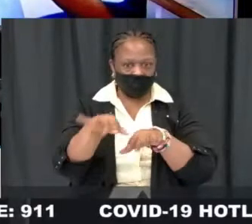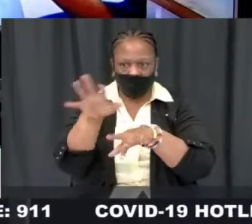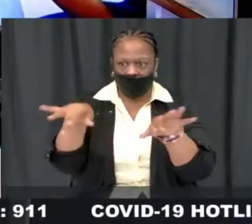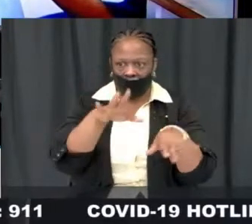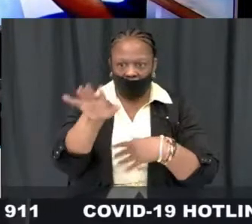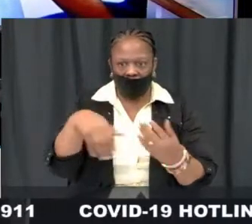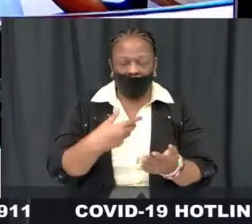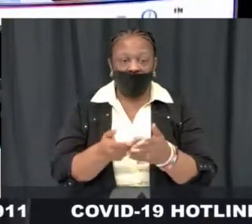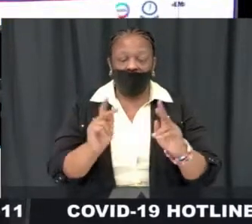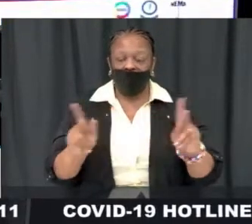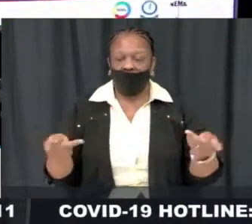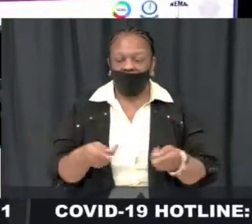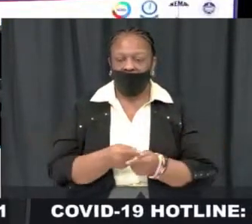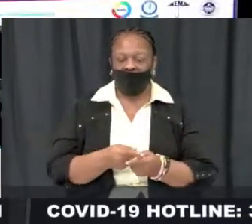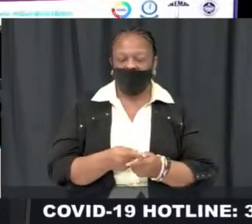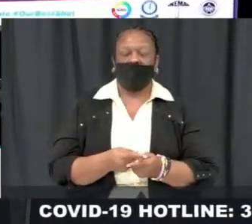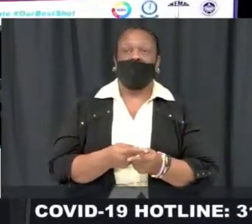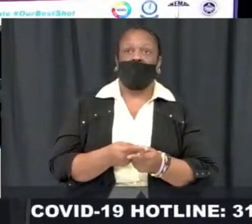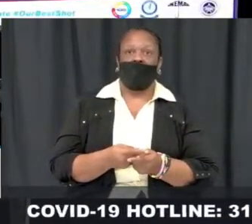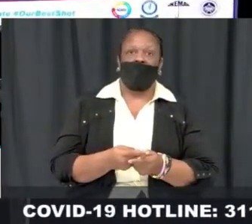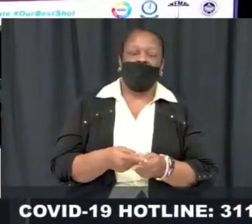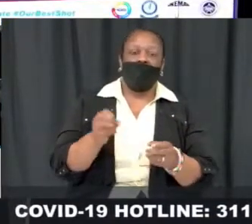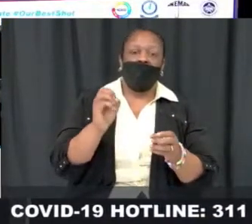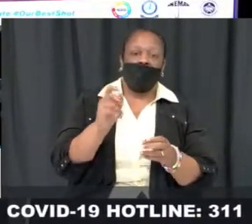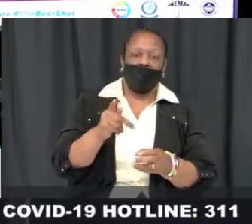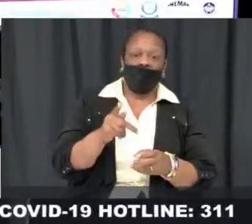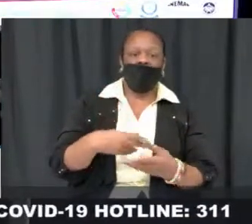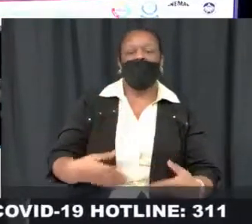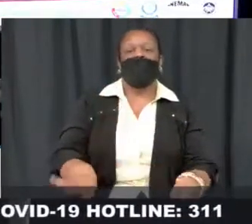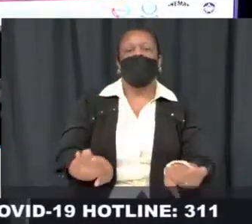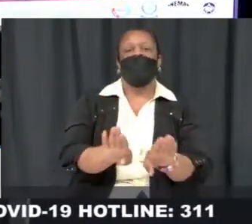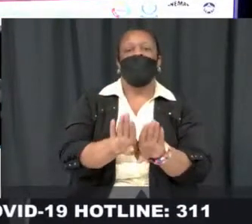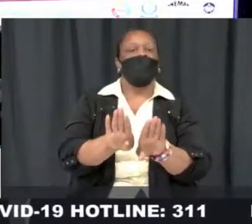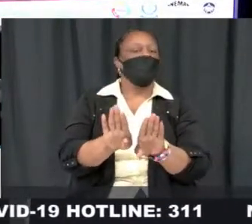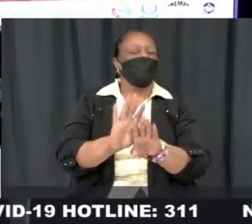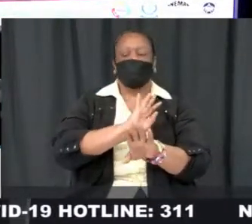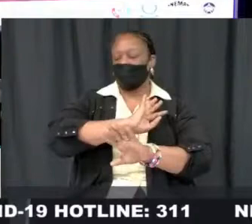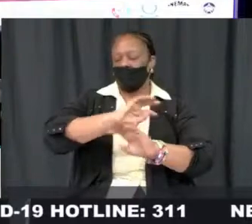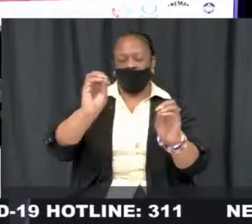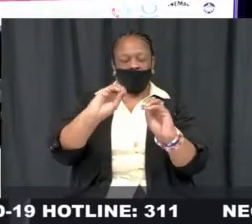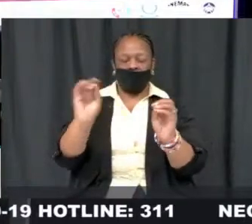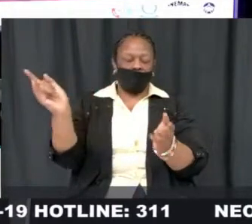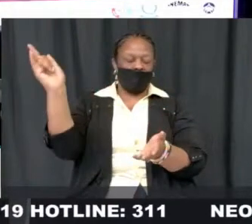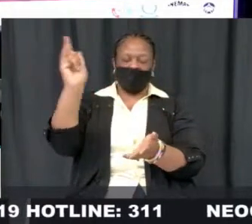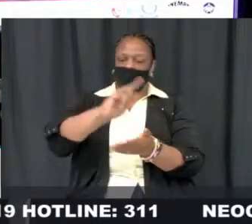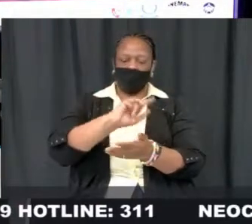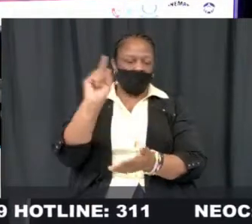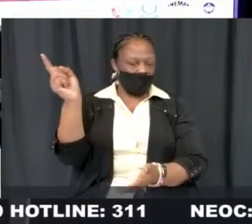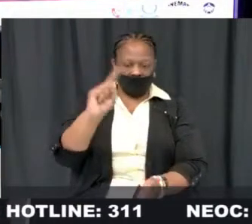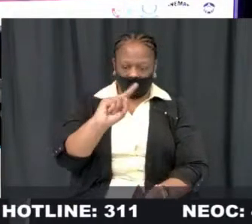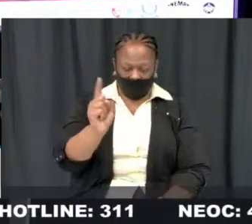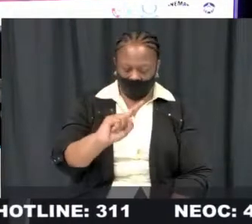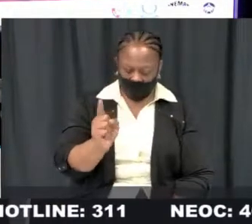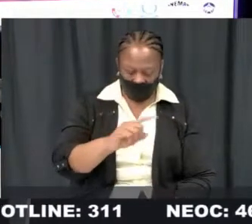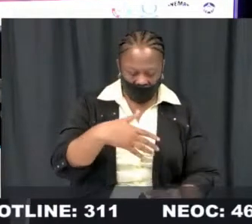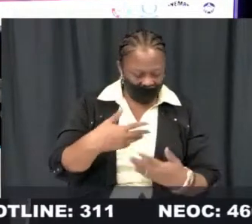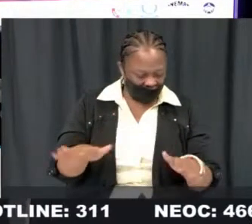we closed our borders to commercial flights. On the 31st again of March, we went into the